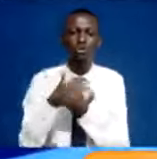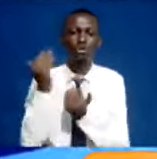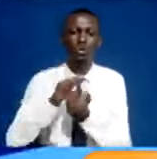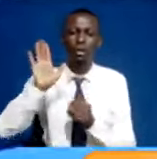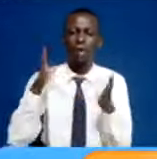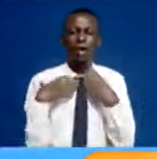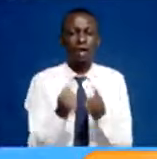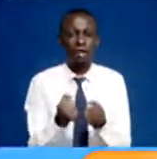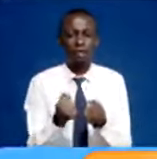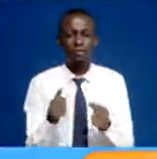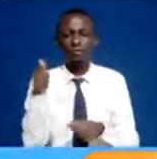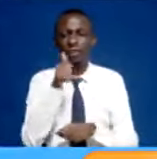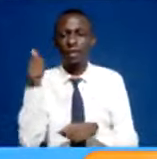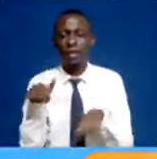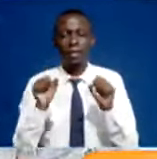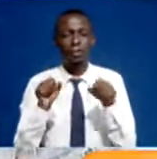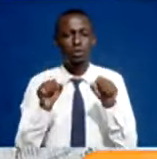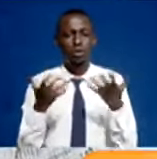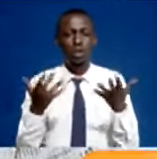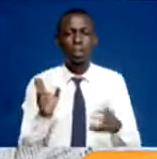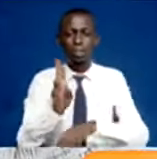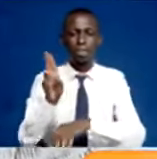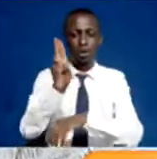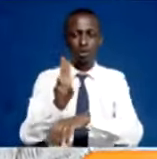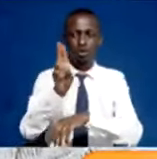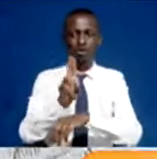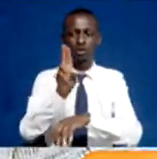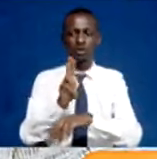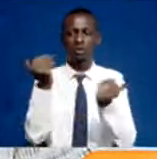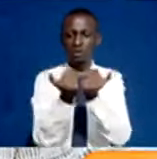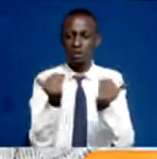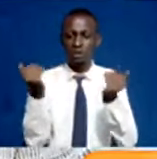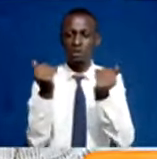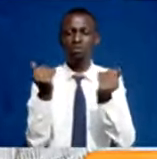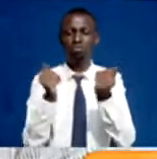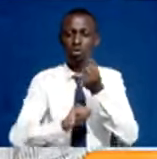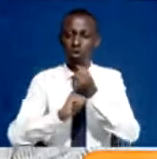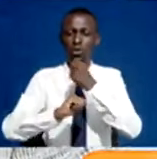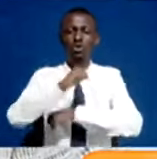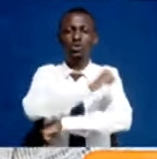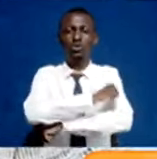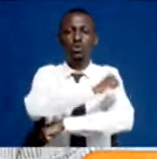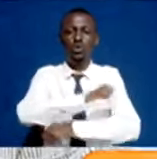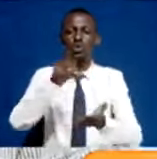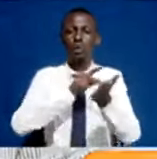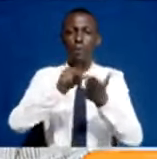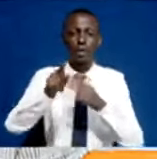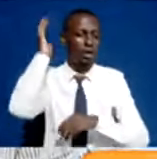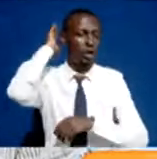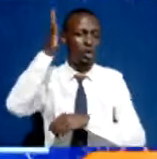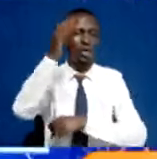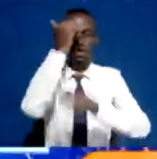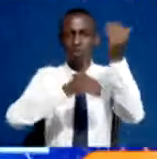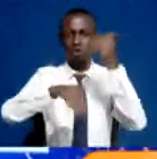ingine, nione kama kuna watoto wako kwa shule, mtawalipia wako kwa